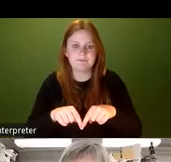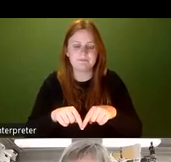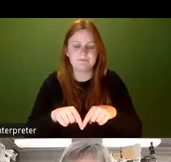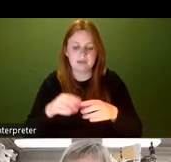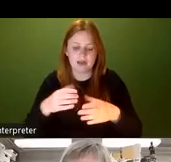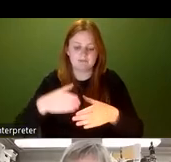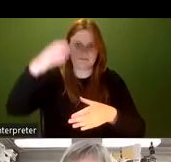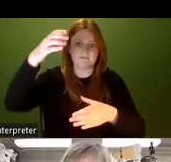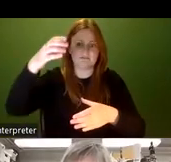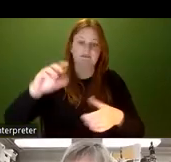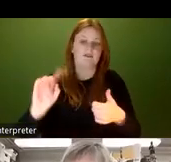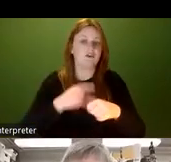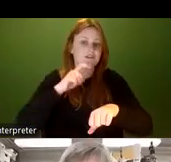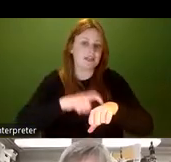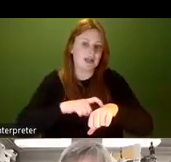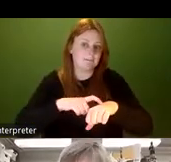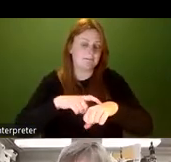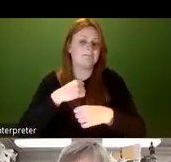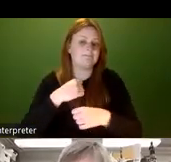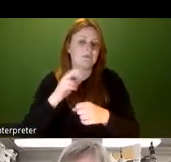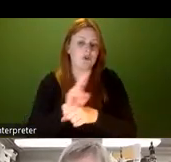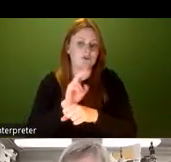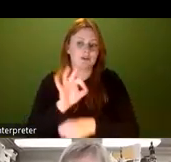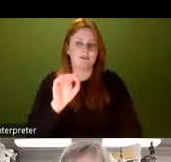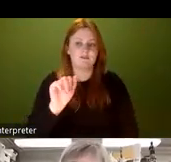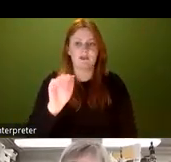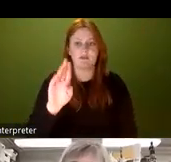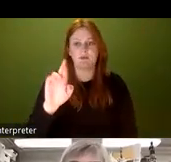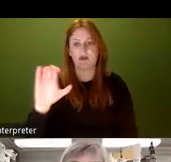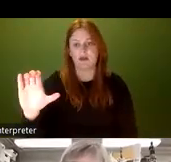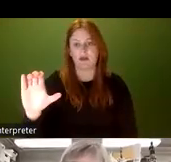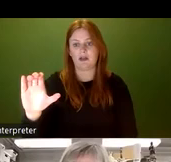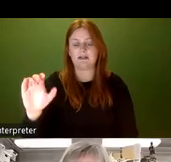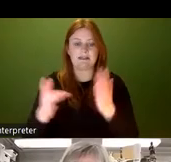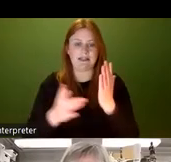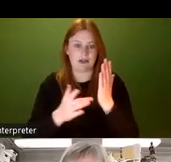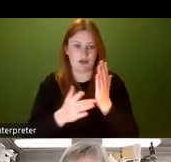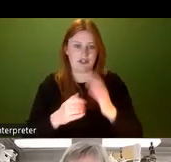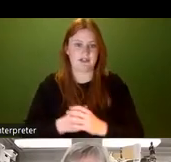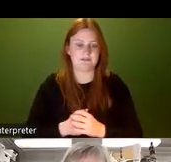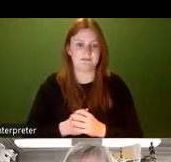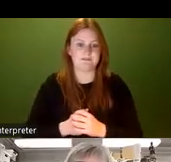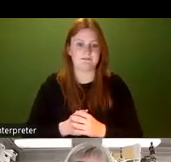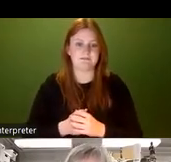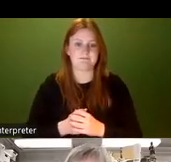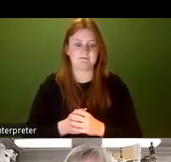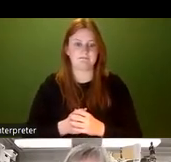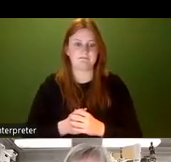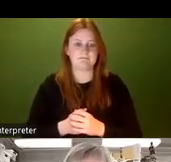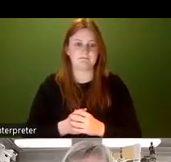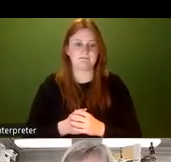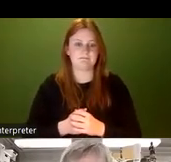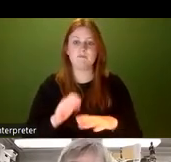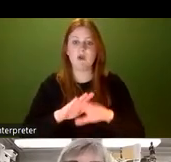at making a piece using the fabric formwork technology. In the background is actually